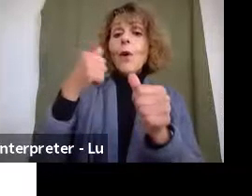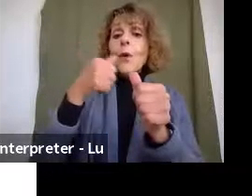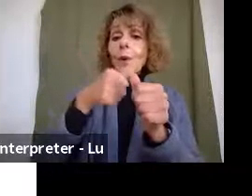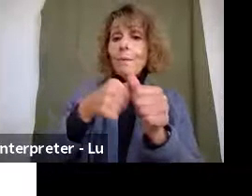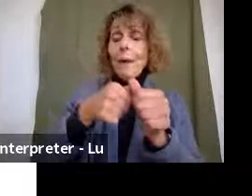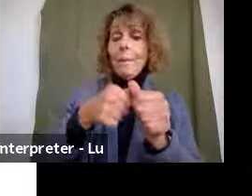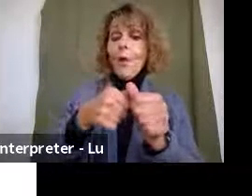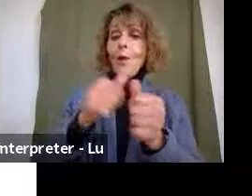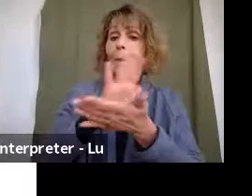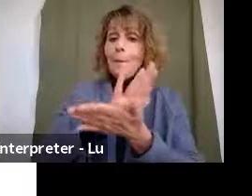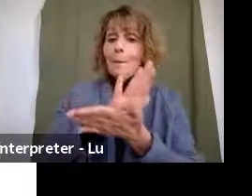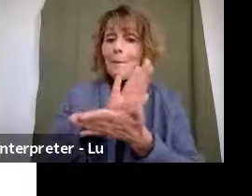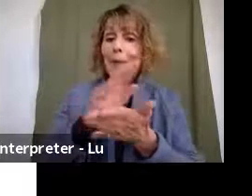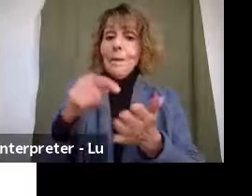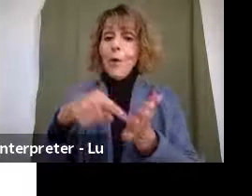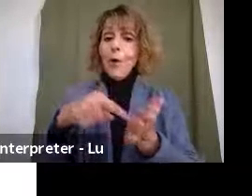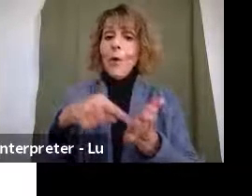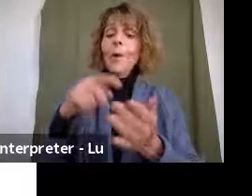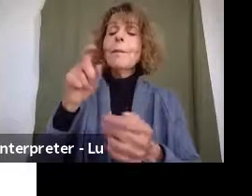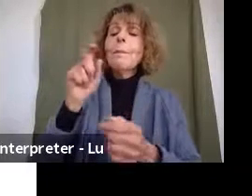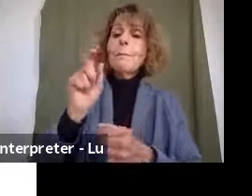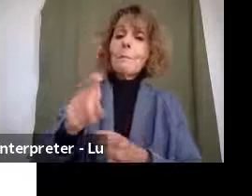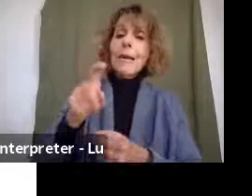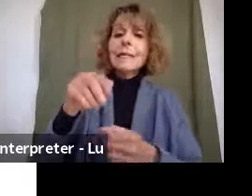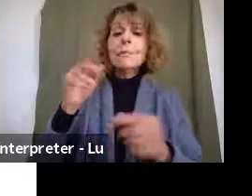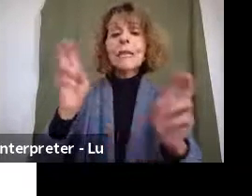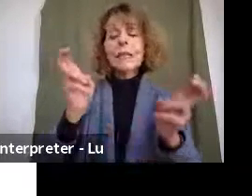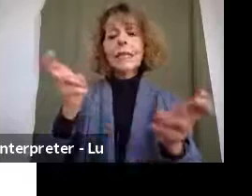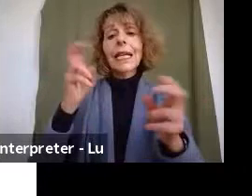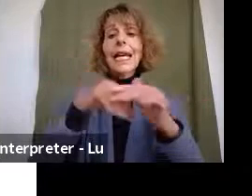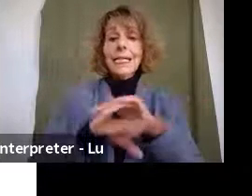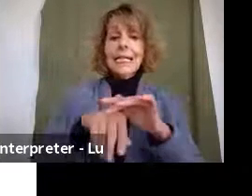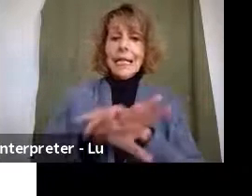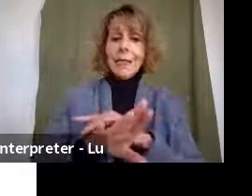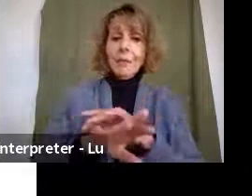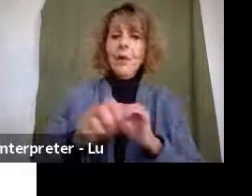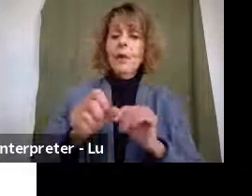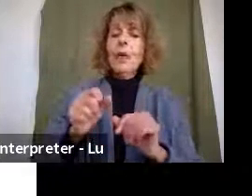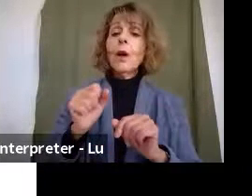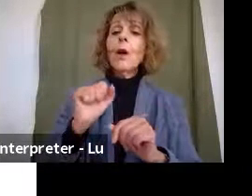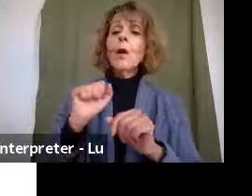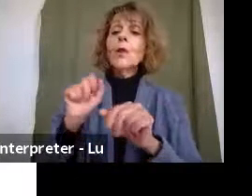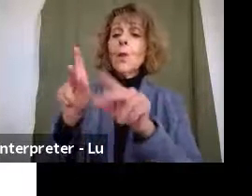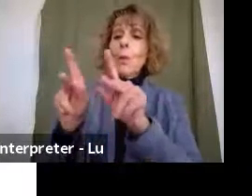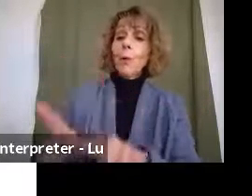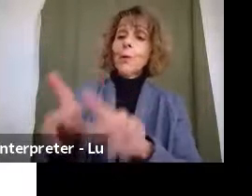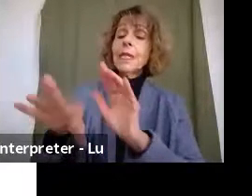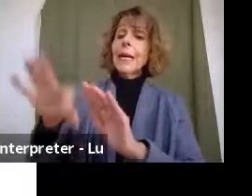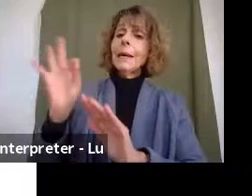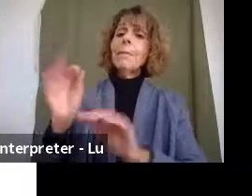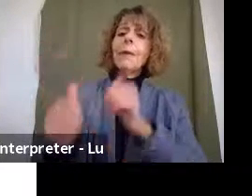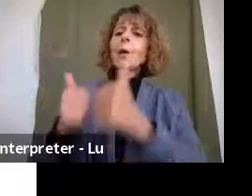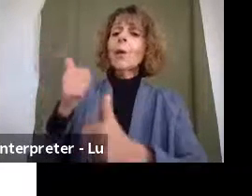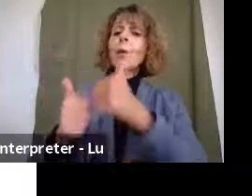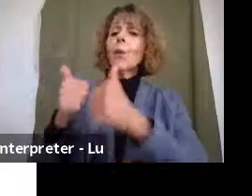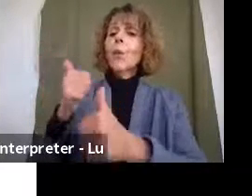accessible so that the person can use their preferred technology. So whether it's reading it